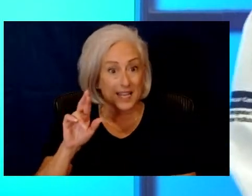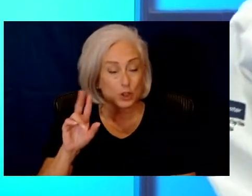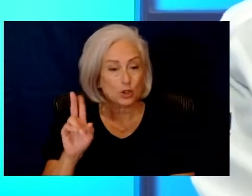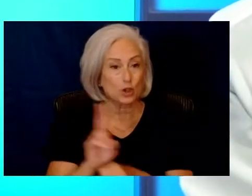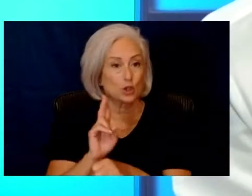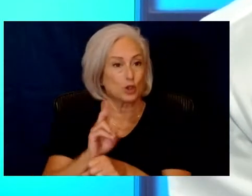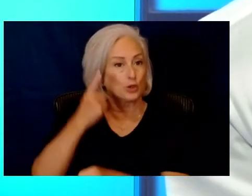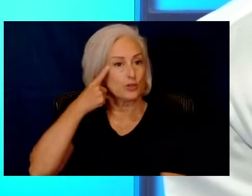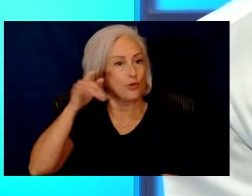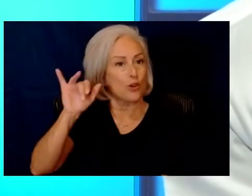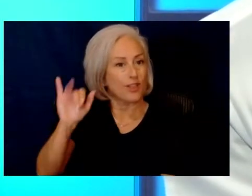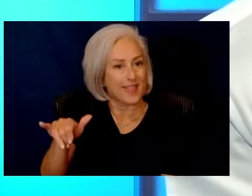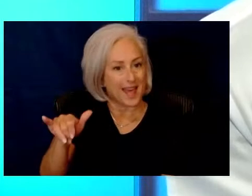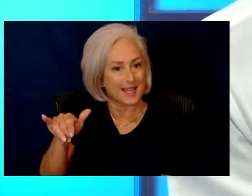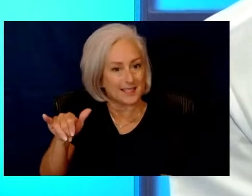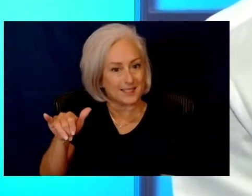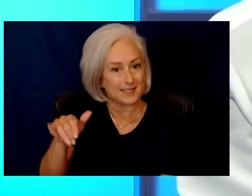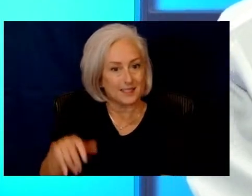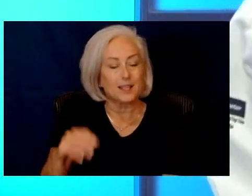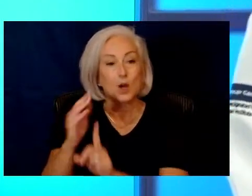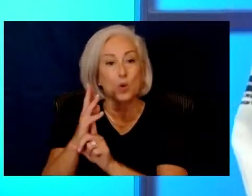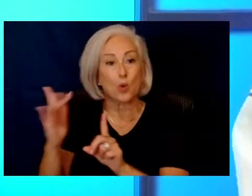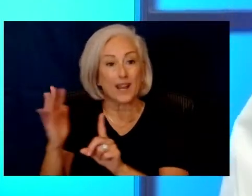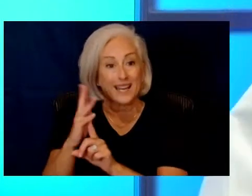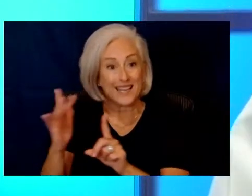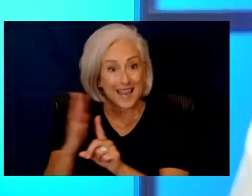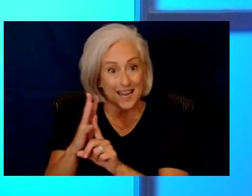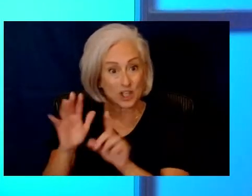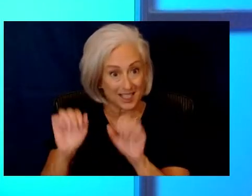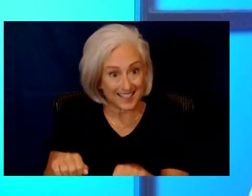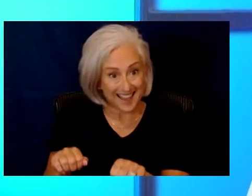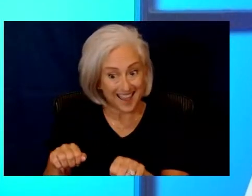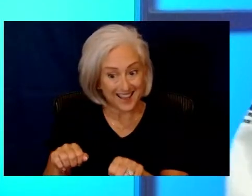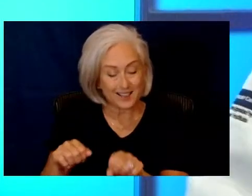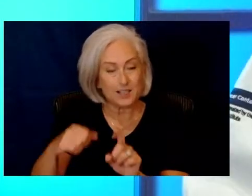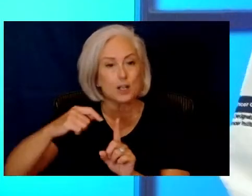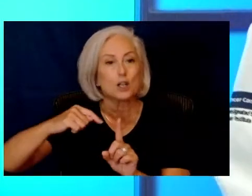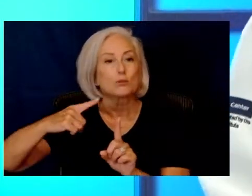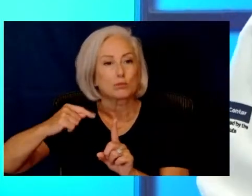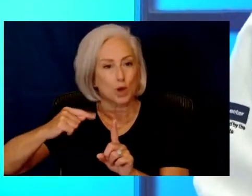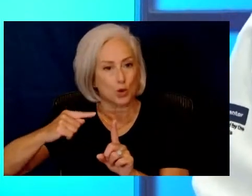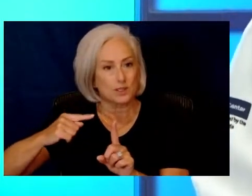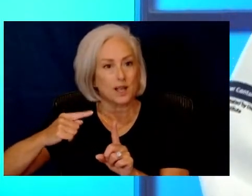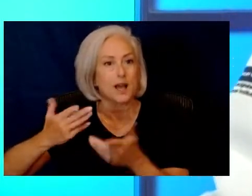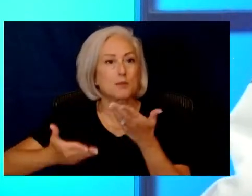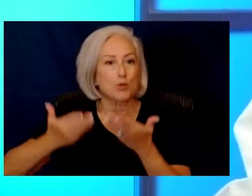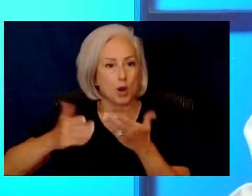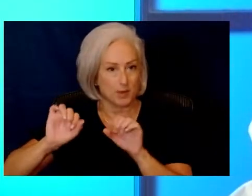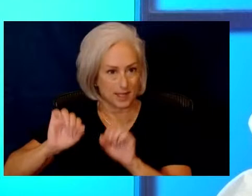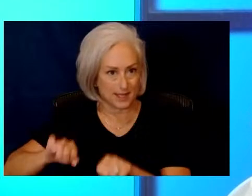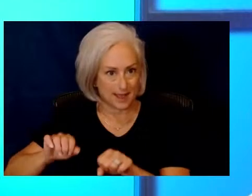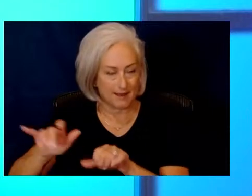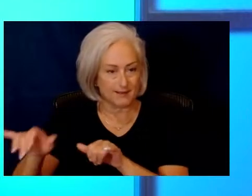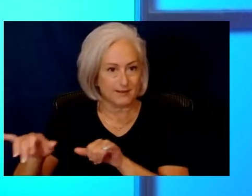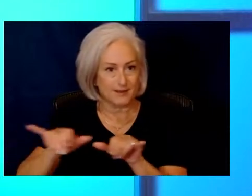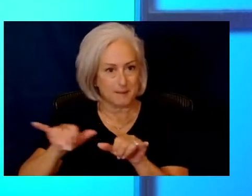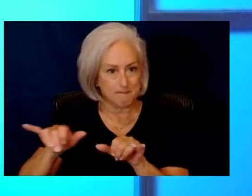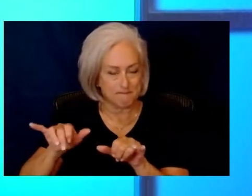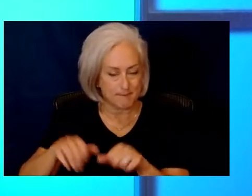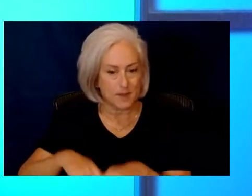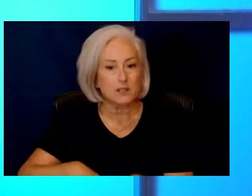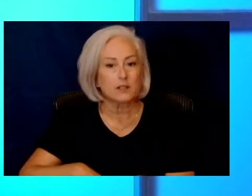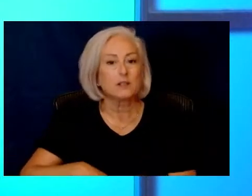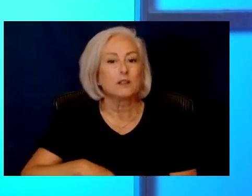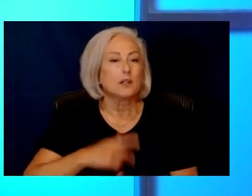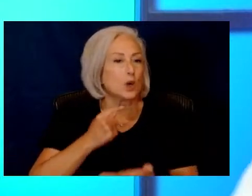used, proton could be a possible alternative. And so it really has a wide indication. And also we treat kids all the